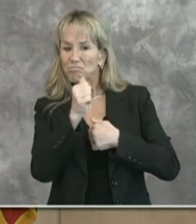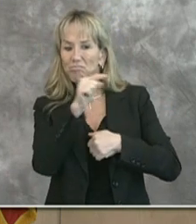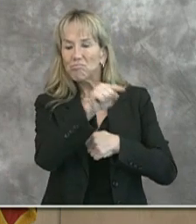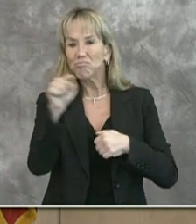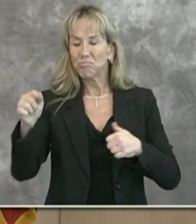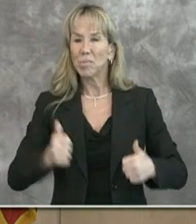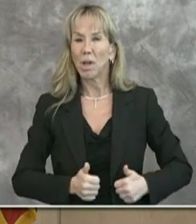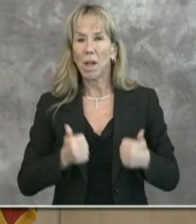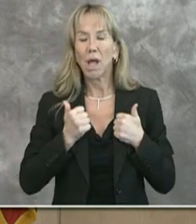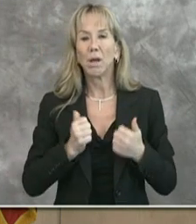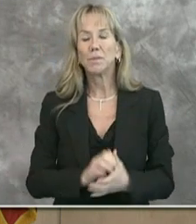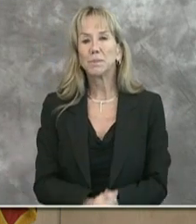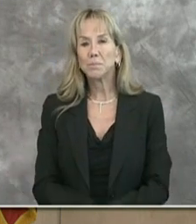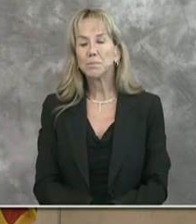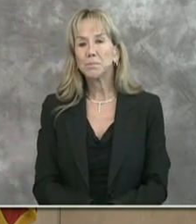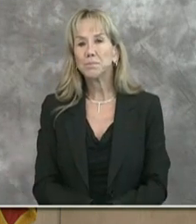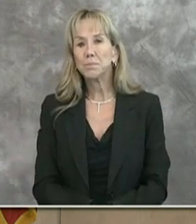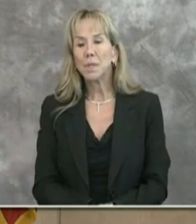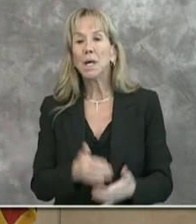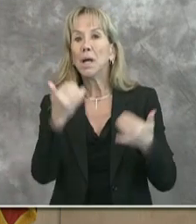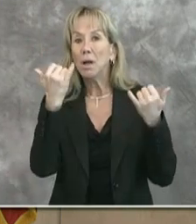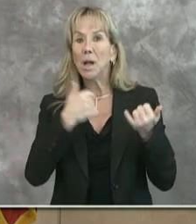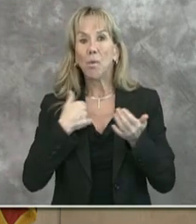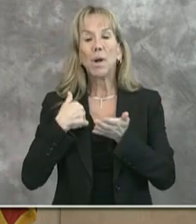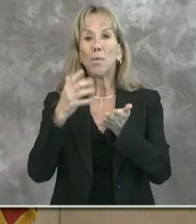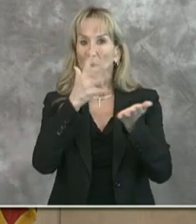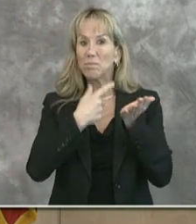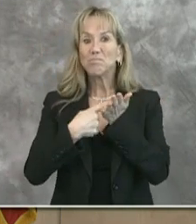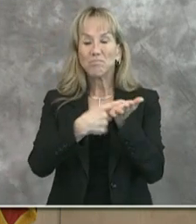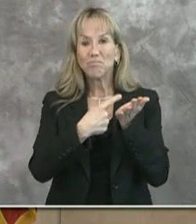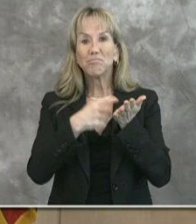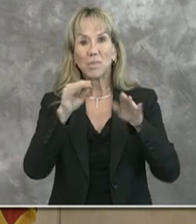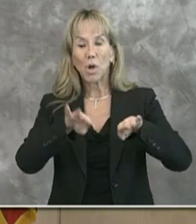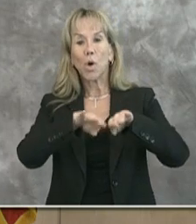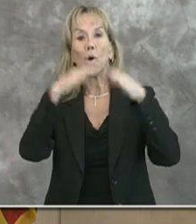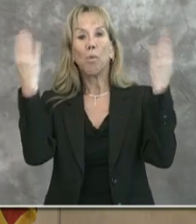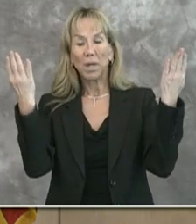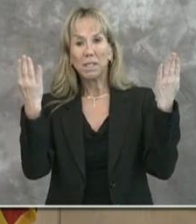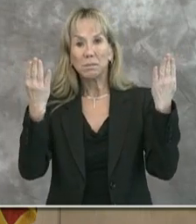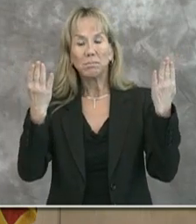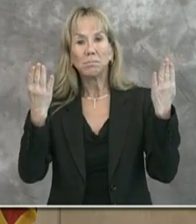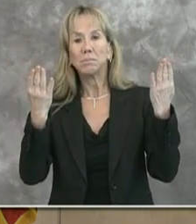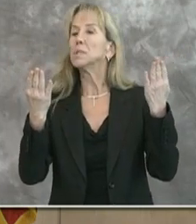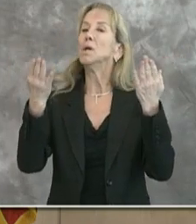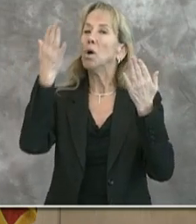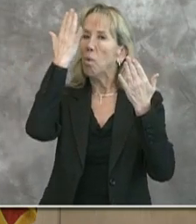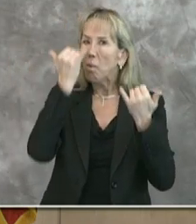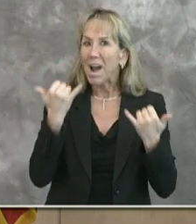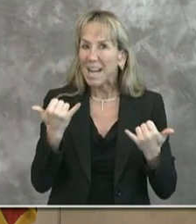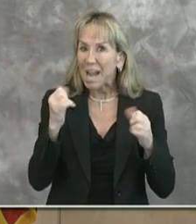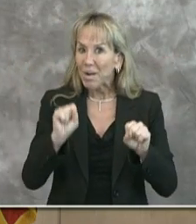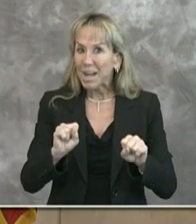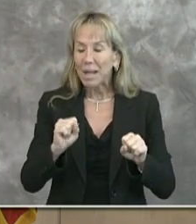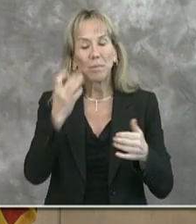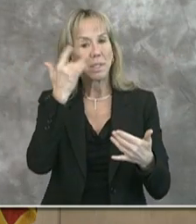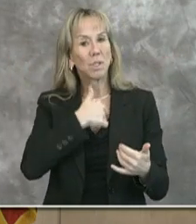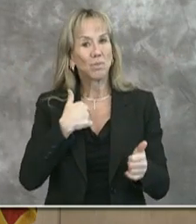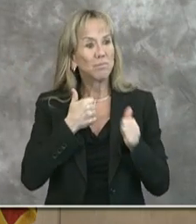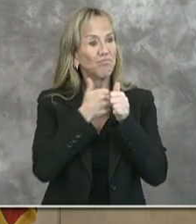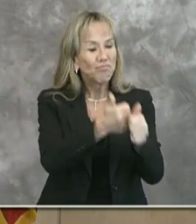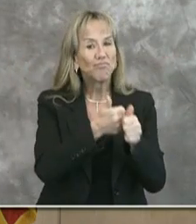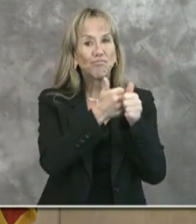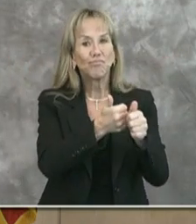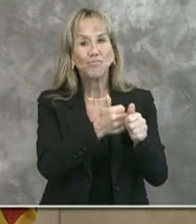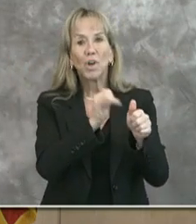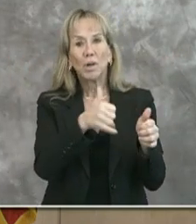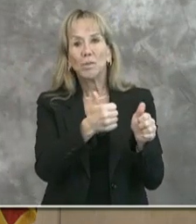that the measures we've been discussing and planning for reopening is because of our adherence to the social distancing and other